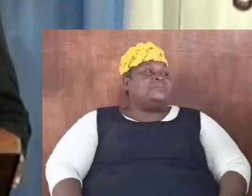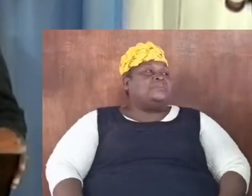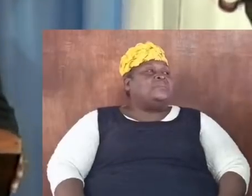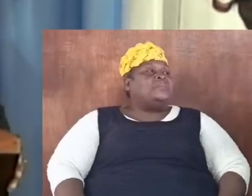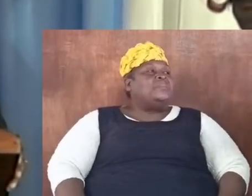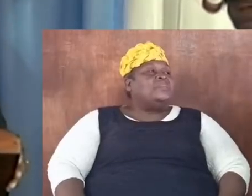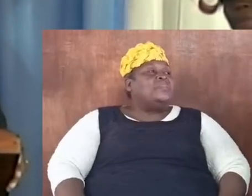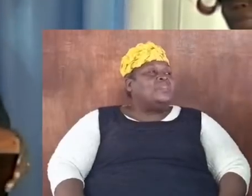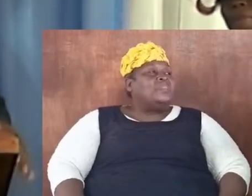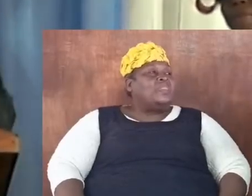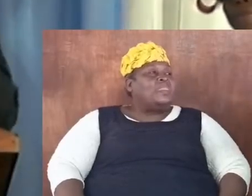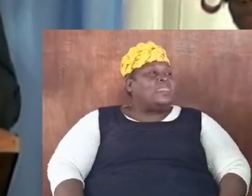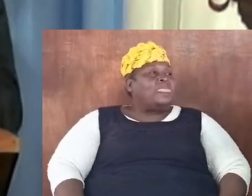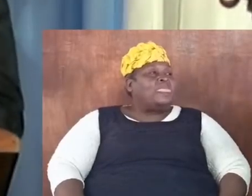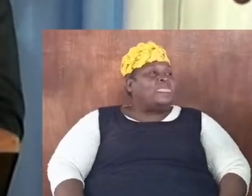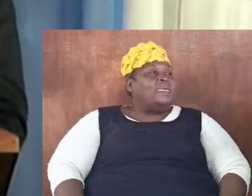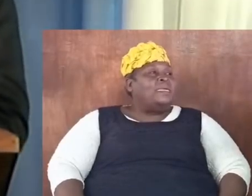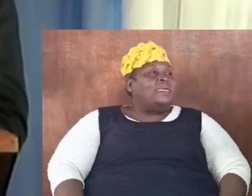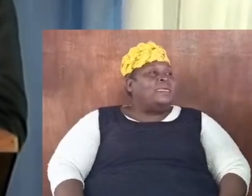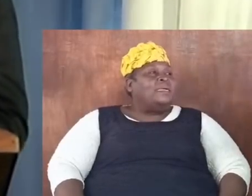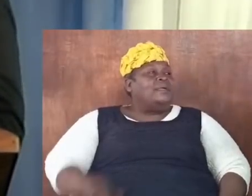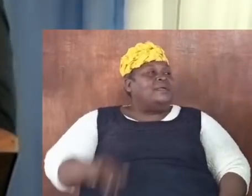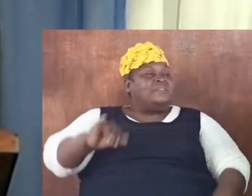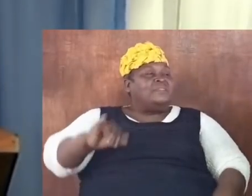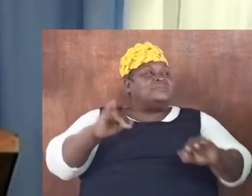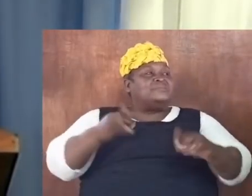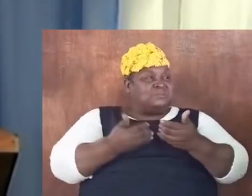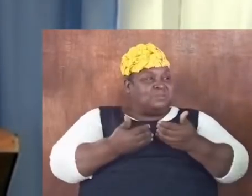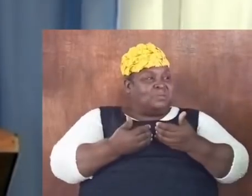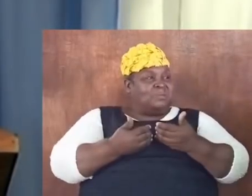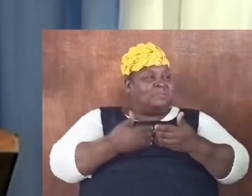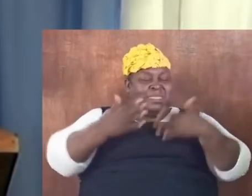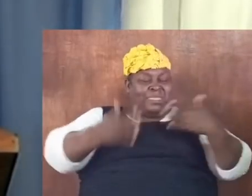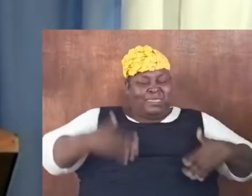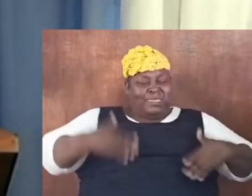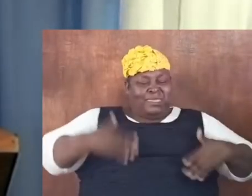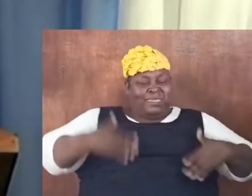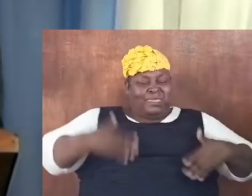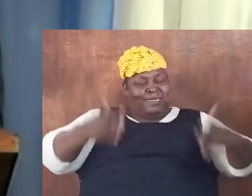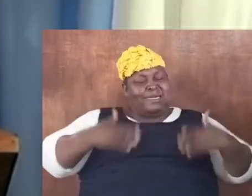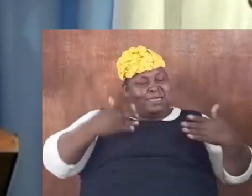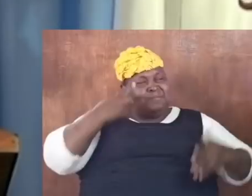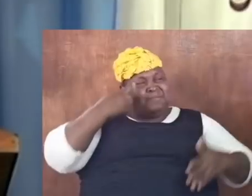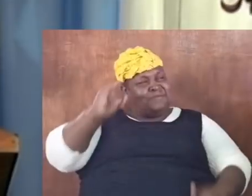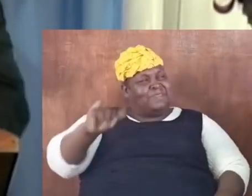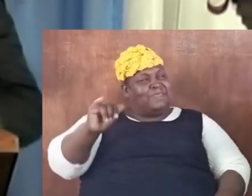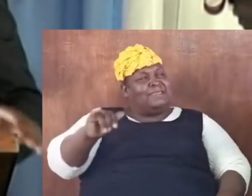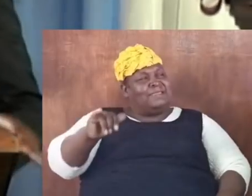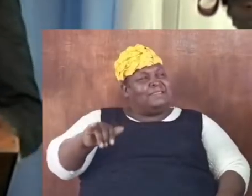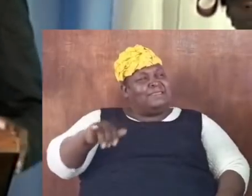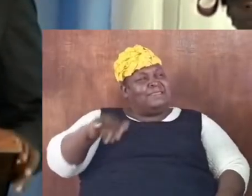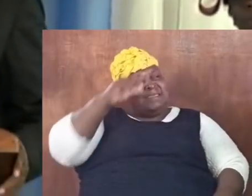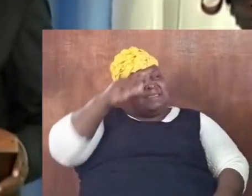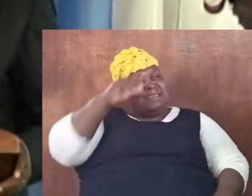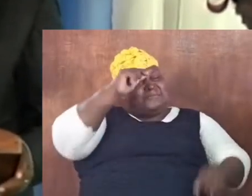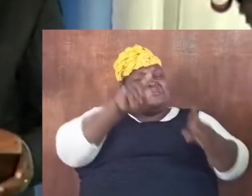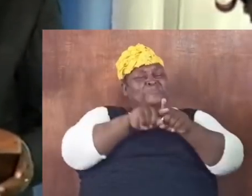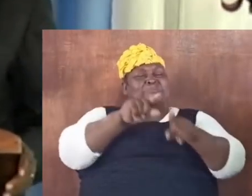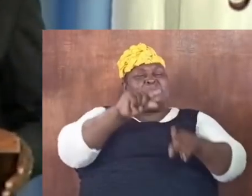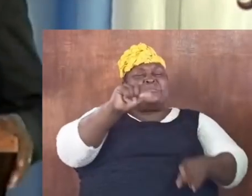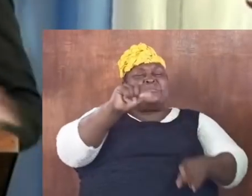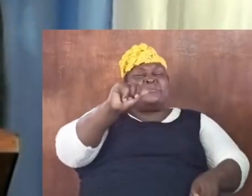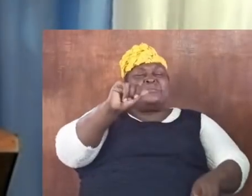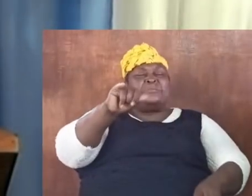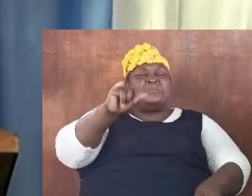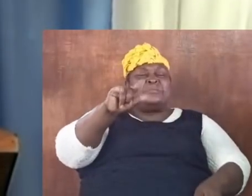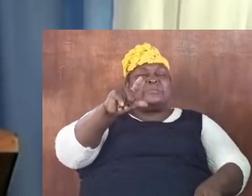and you know, but that's how it is. I'm happy for that. Well, you're happy for that. Brother Gail, you're happy for that. Amen.